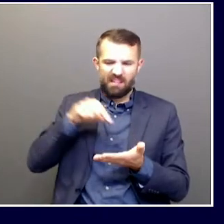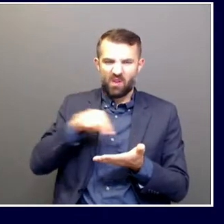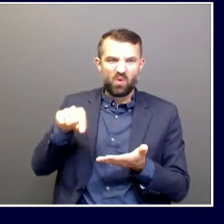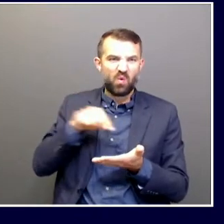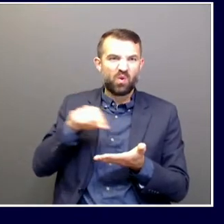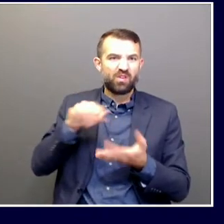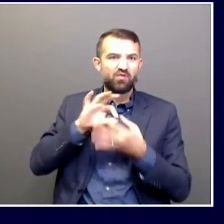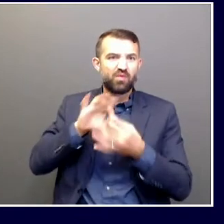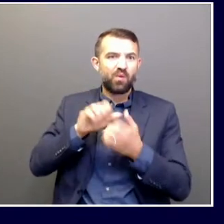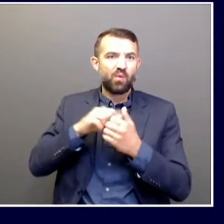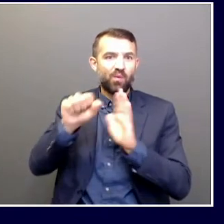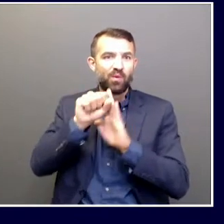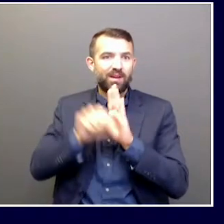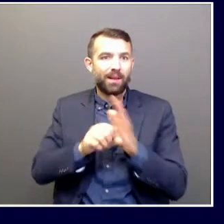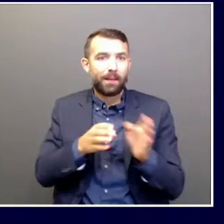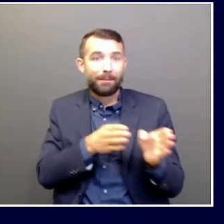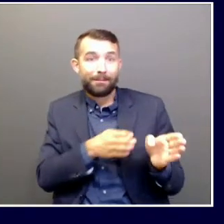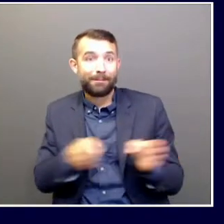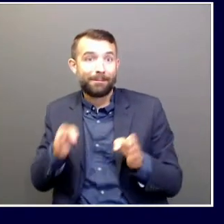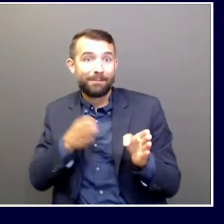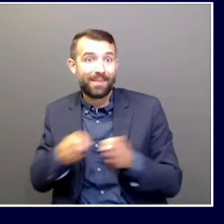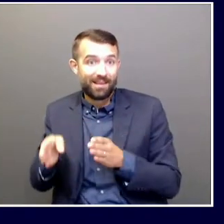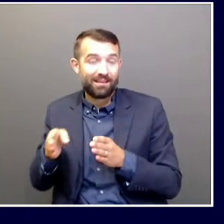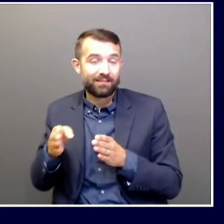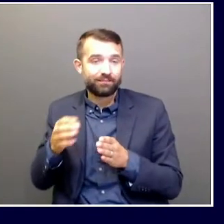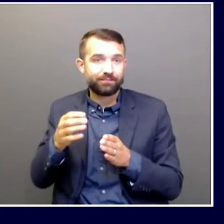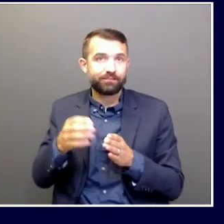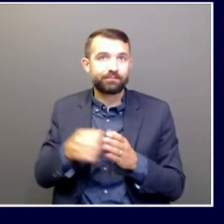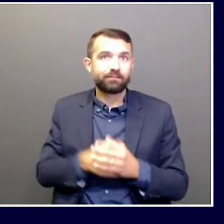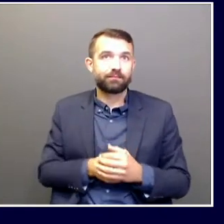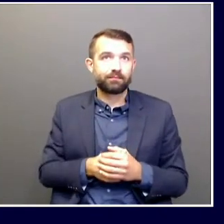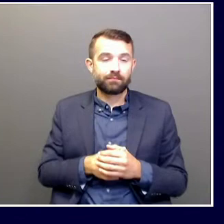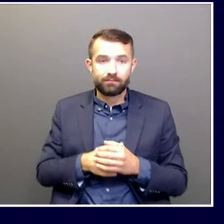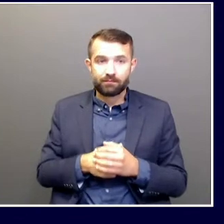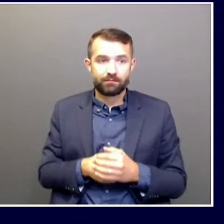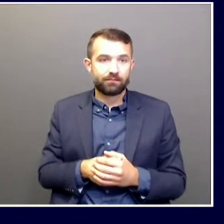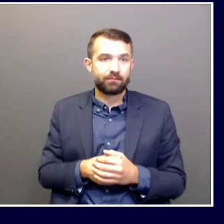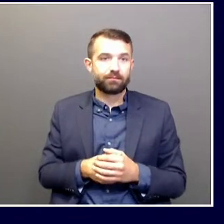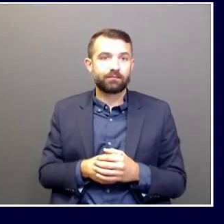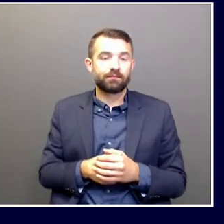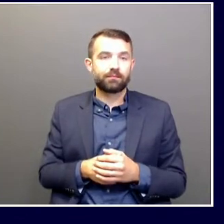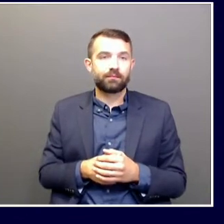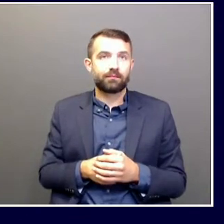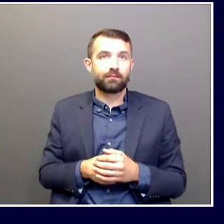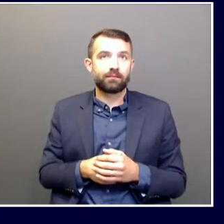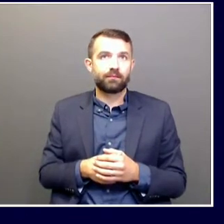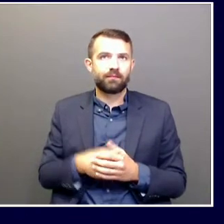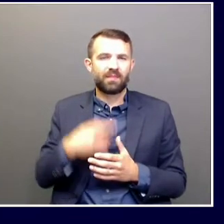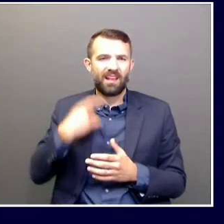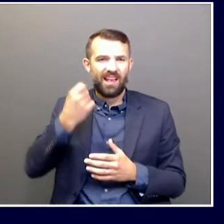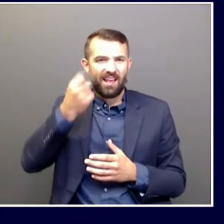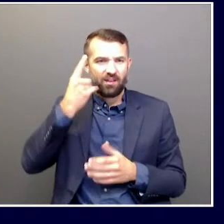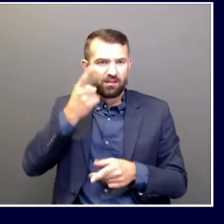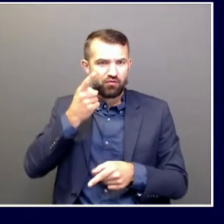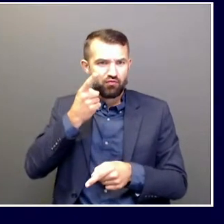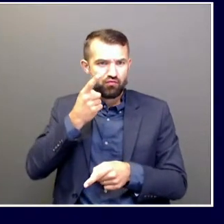with OSHA. So meaning that it was my understanding from this letter that the